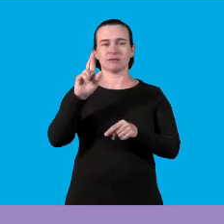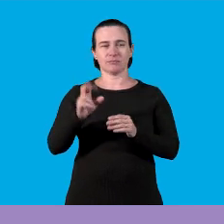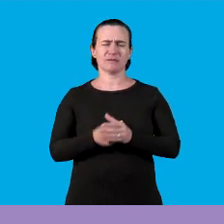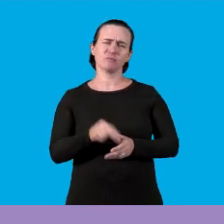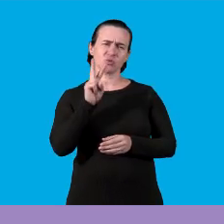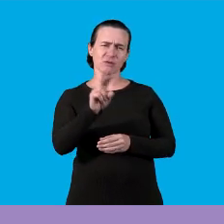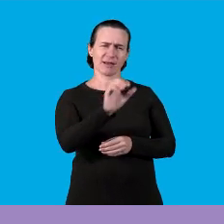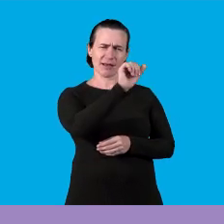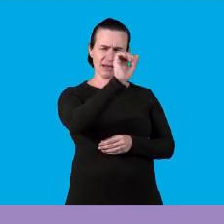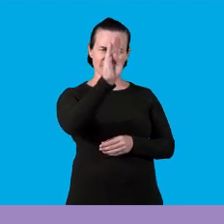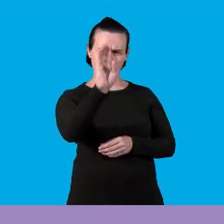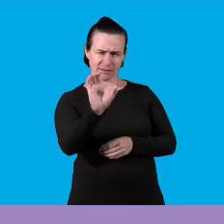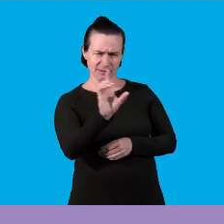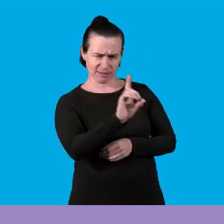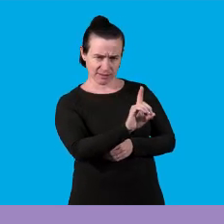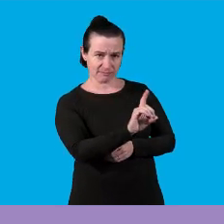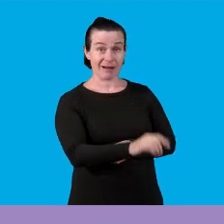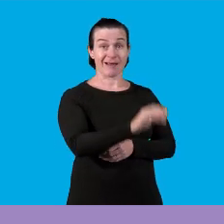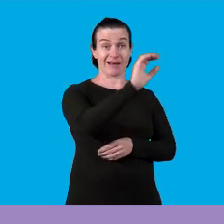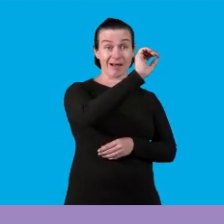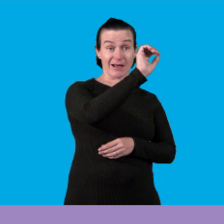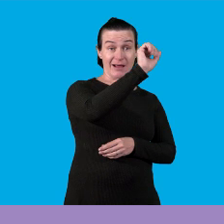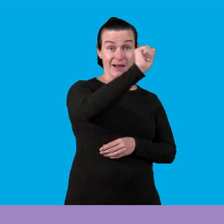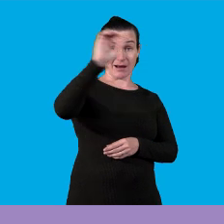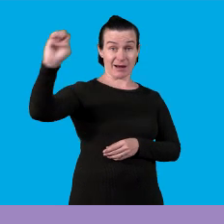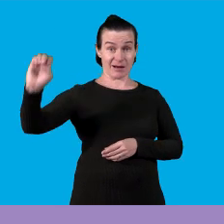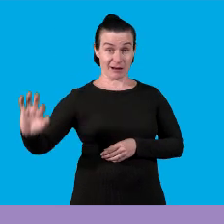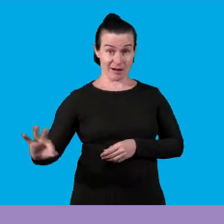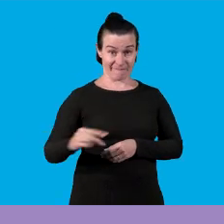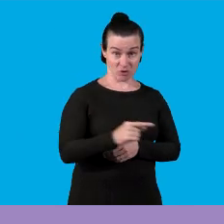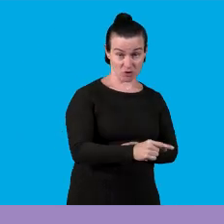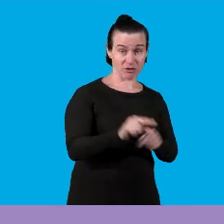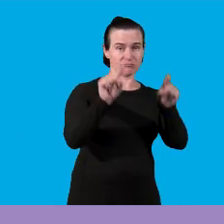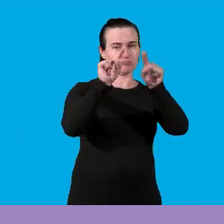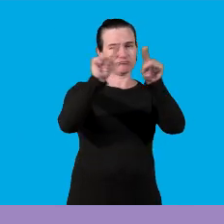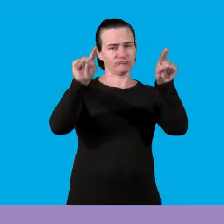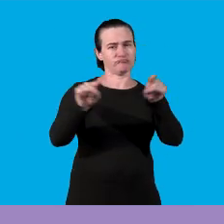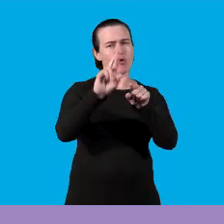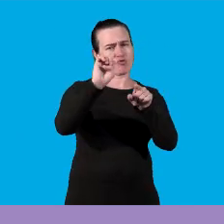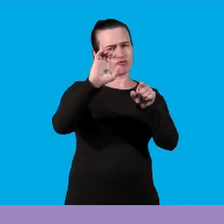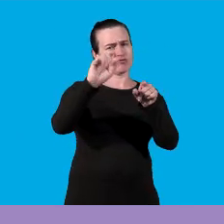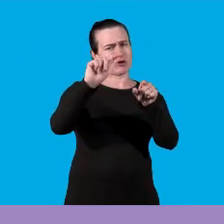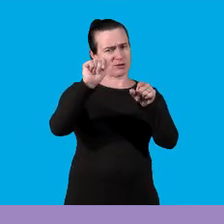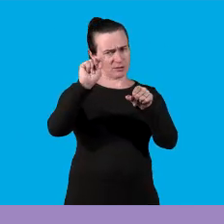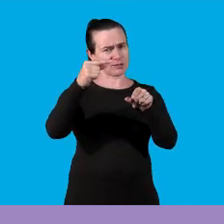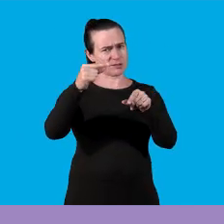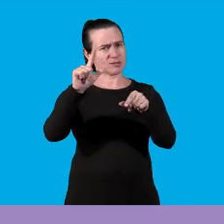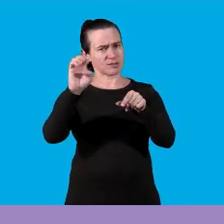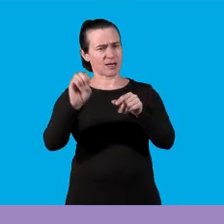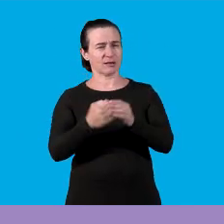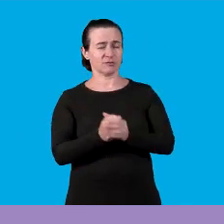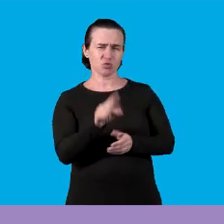the ABCD and AEFG are rectangles. Information: ABCD is